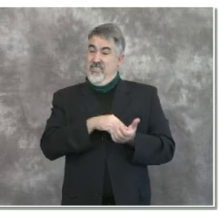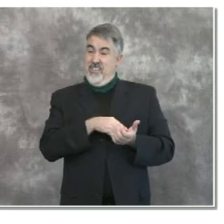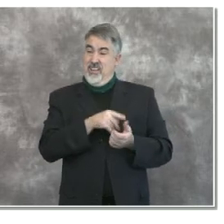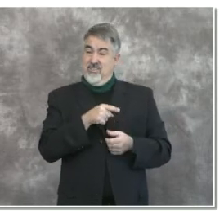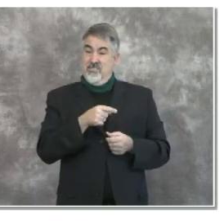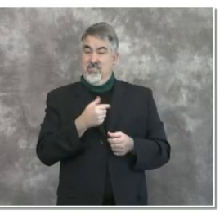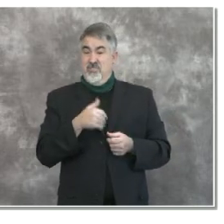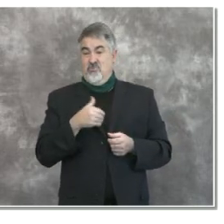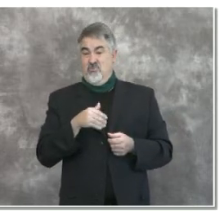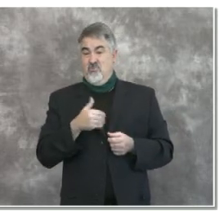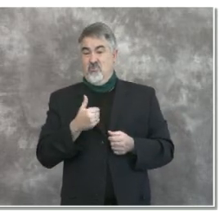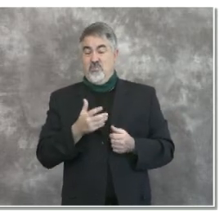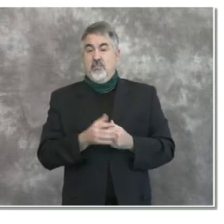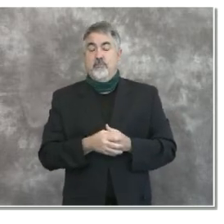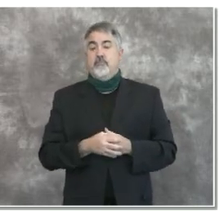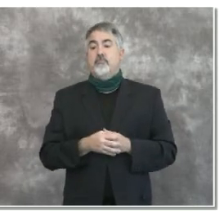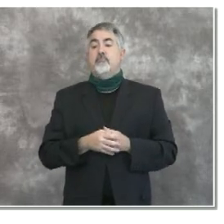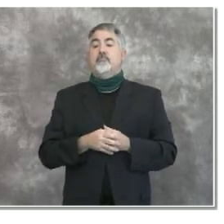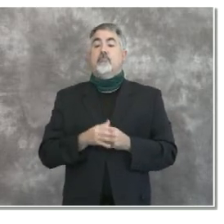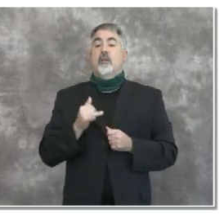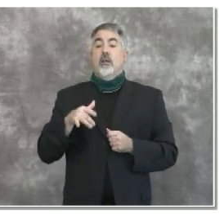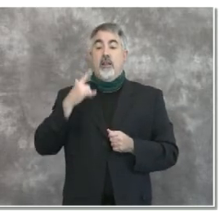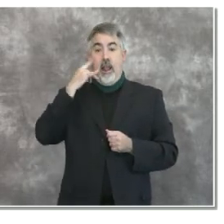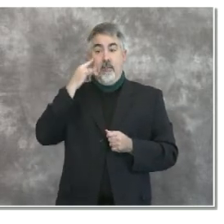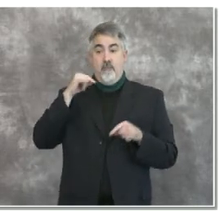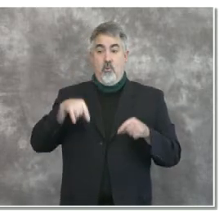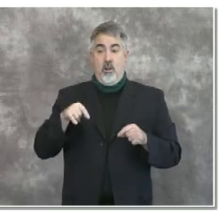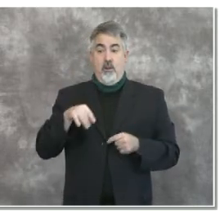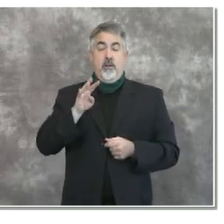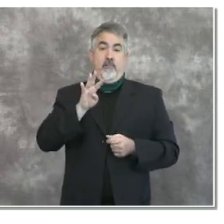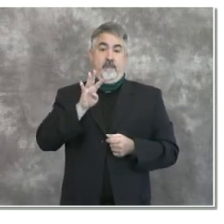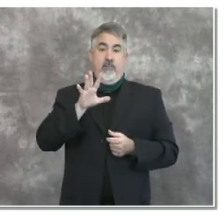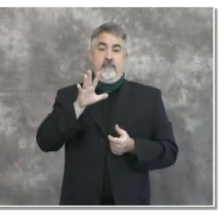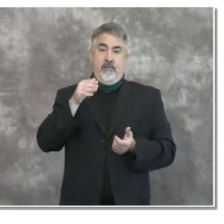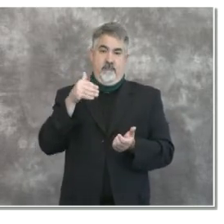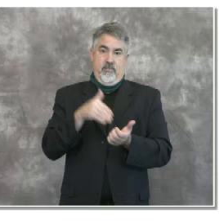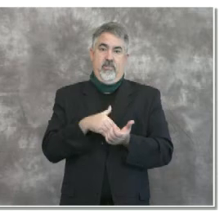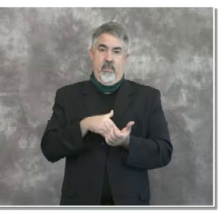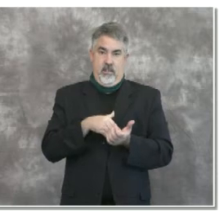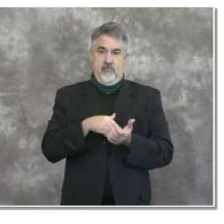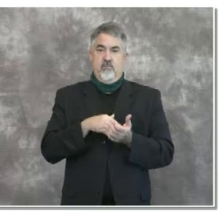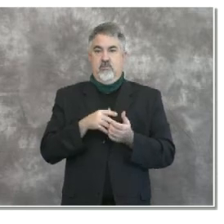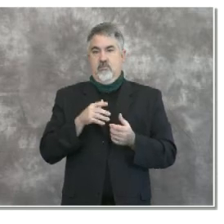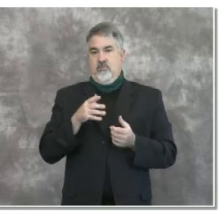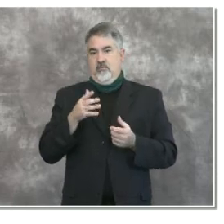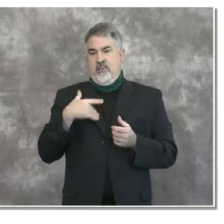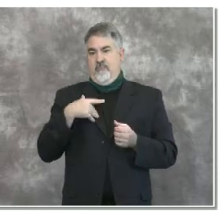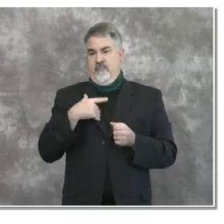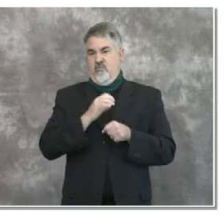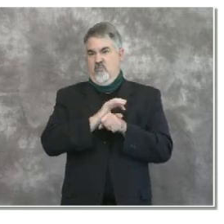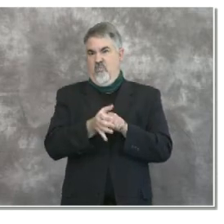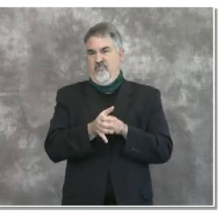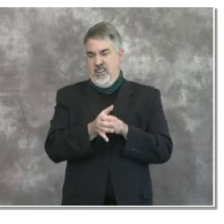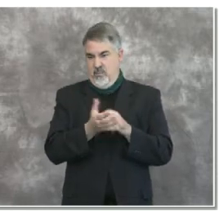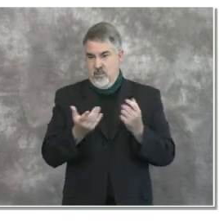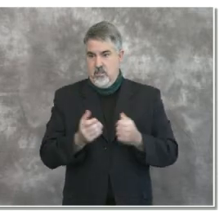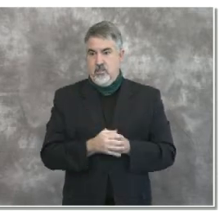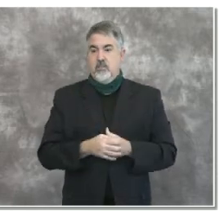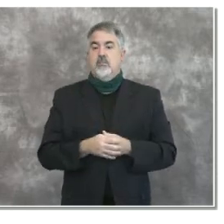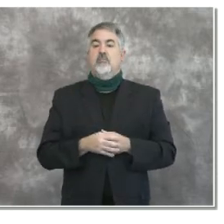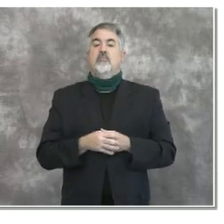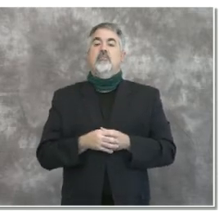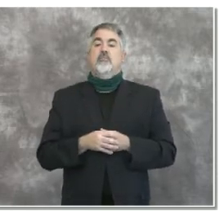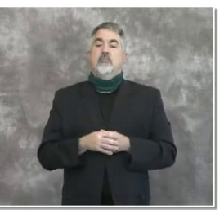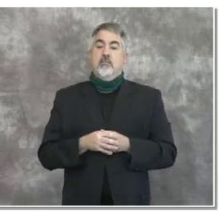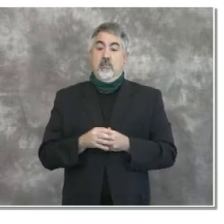57,800 deaths. For the state of California, 45,200 positive cases have been reported, and this